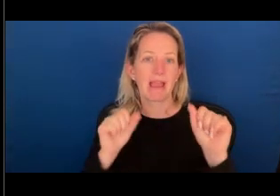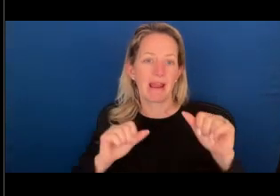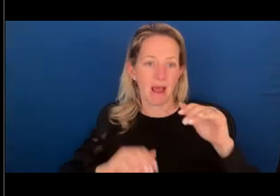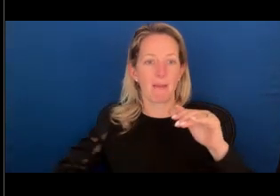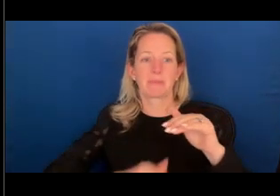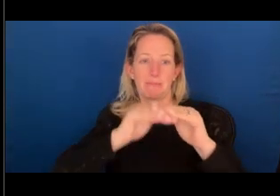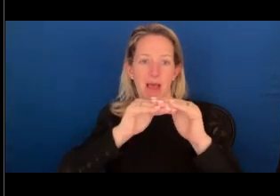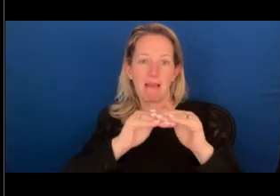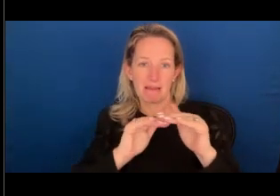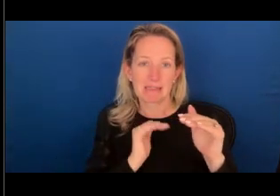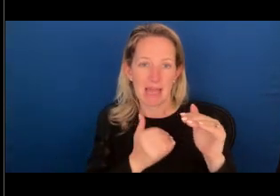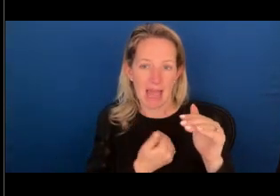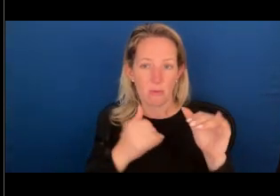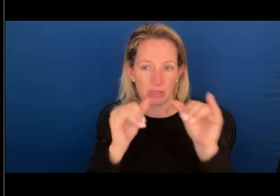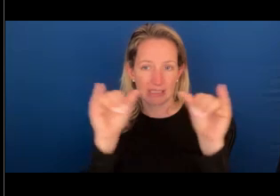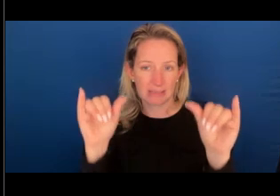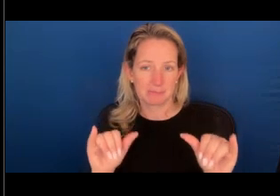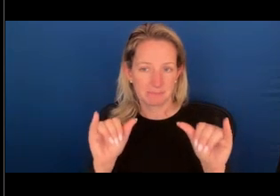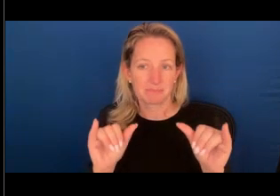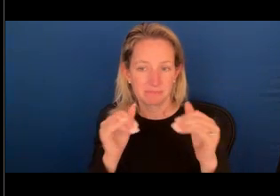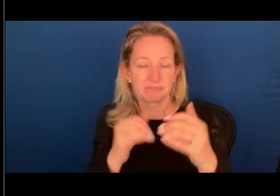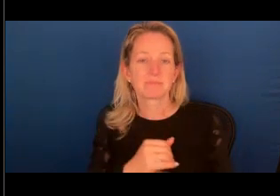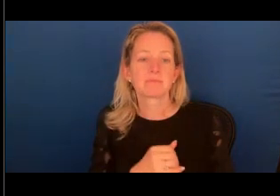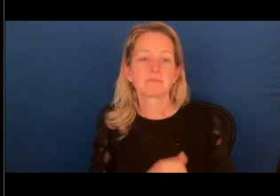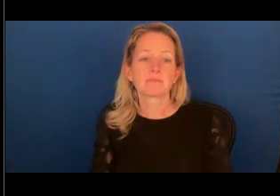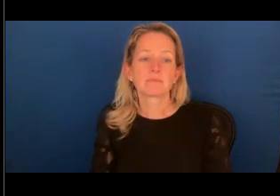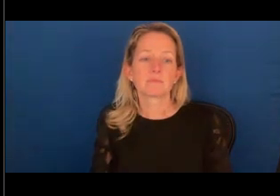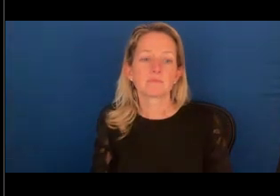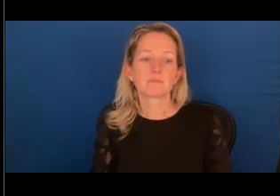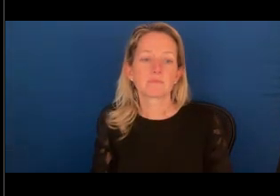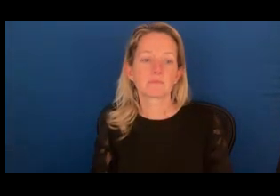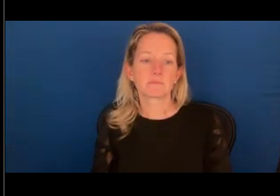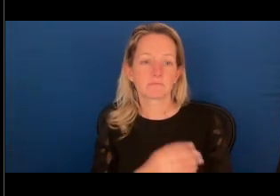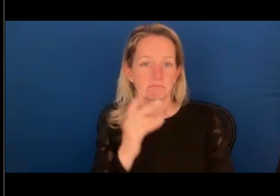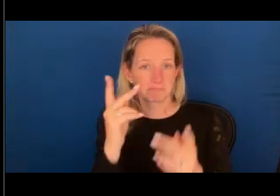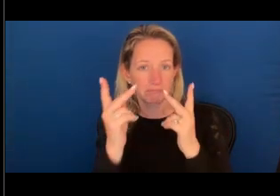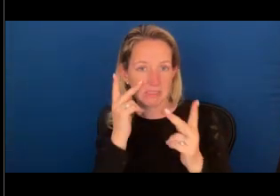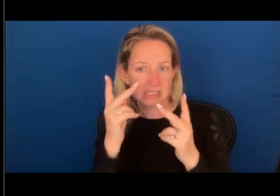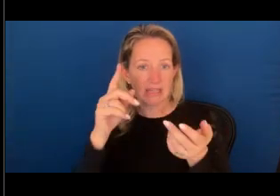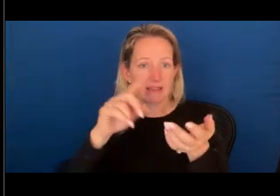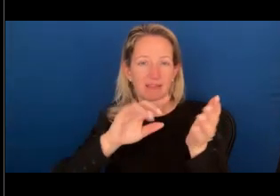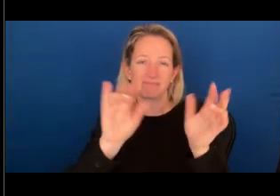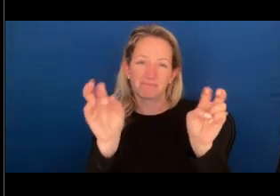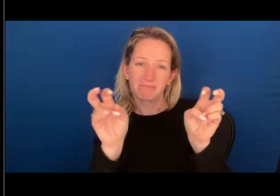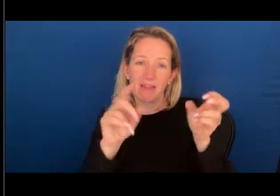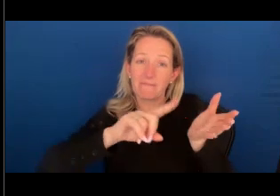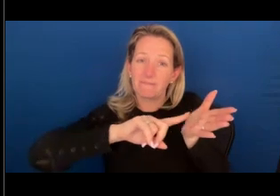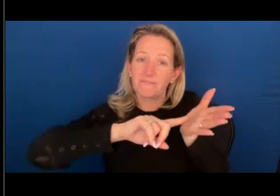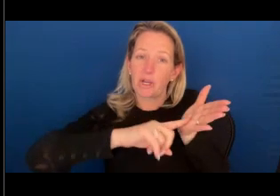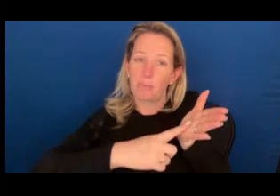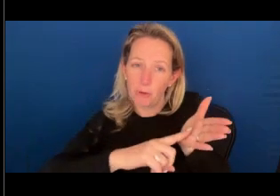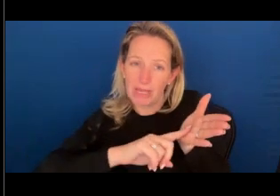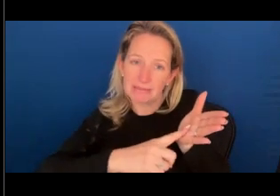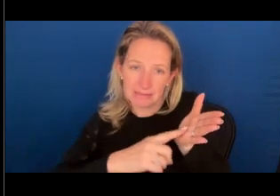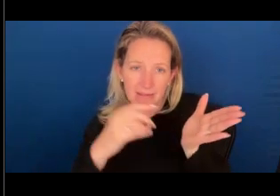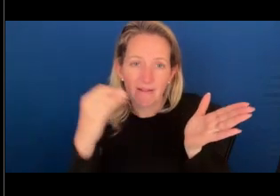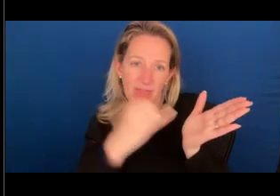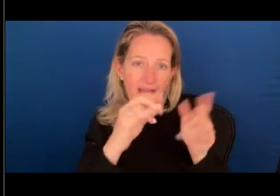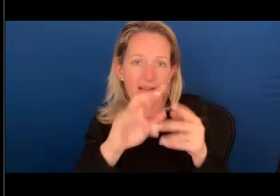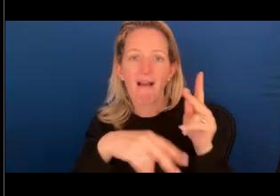systems, okay? So here you can see some kind of examples of the fingerprint of the microplastics in terms of the